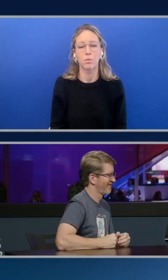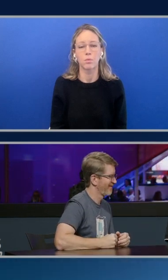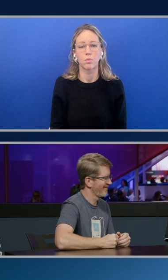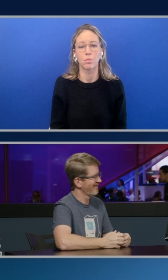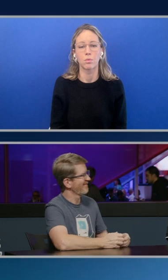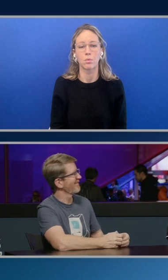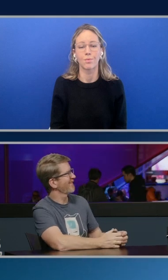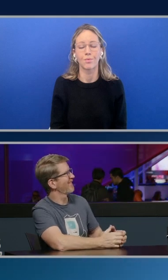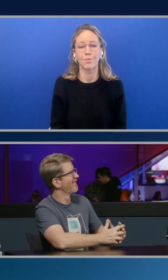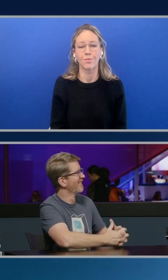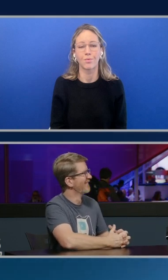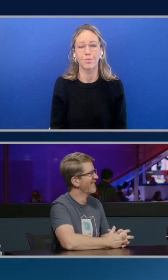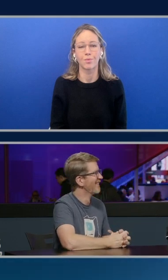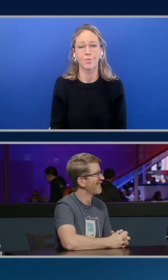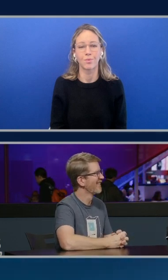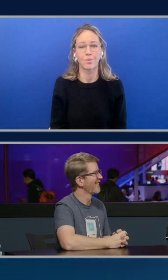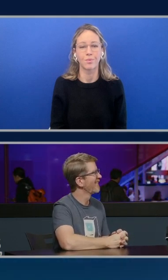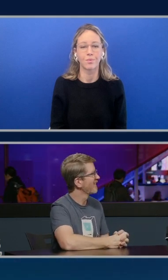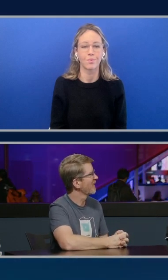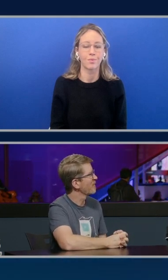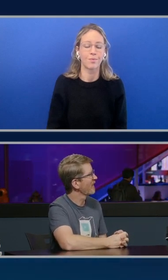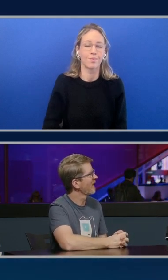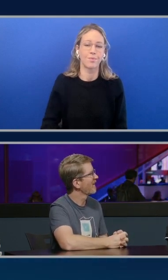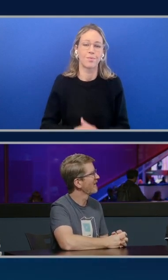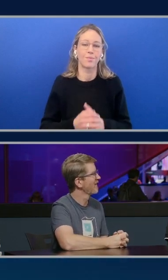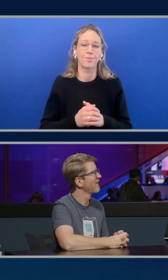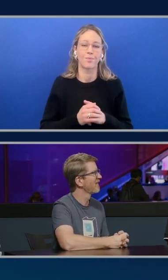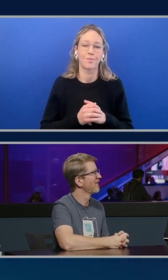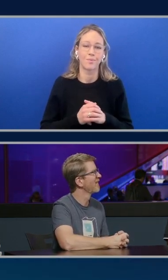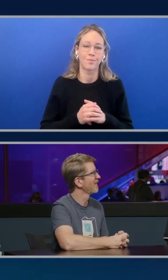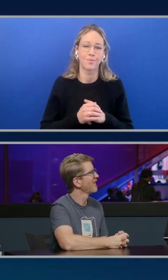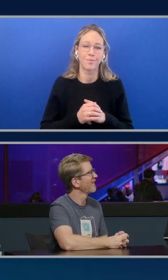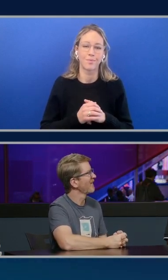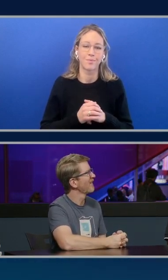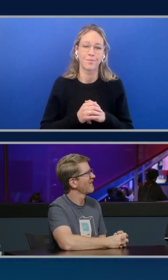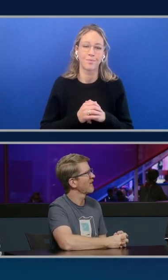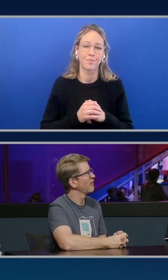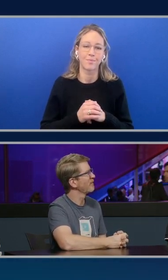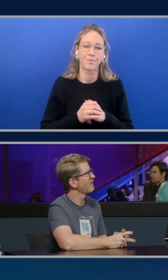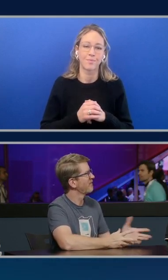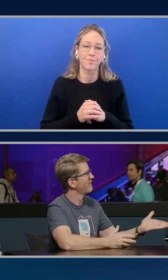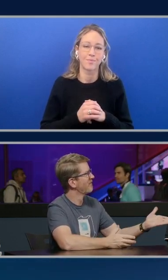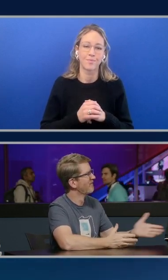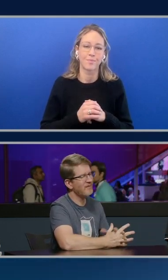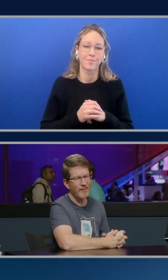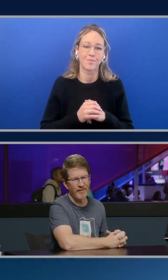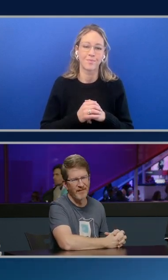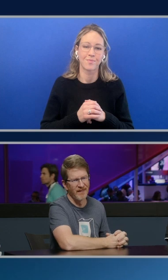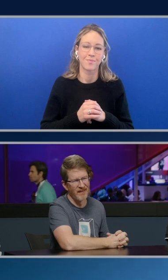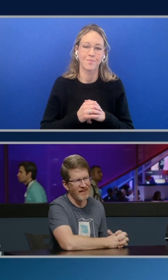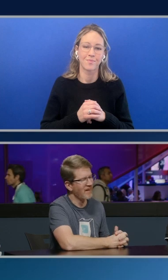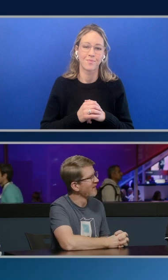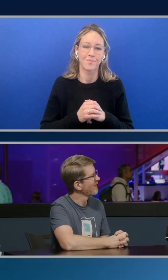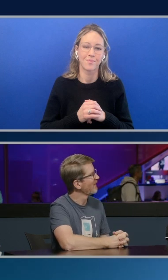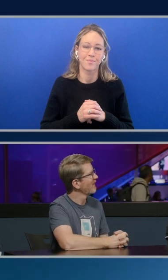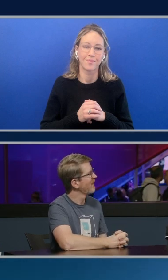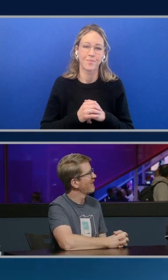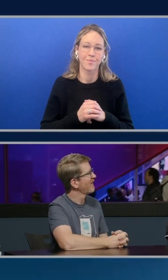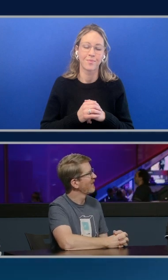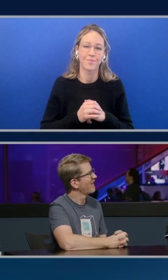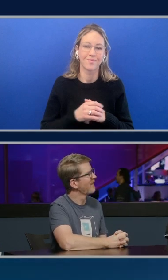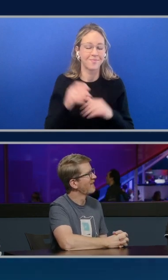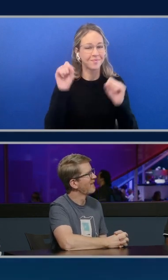wondering, there's some other companies out there, and I think I'll be watching a demo on somebody else's product later, so we'll see how it goes.